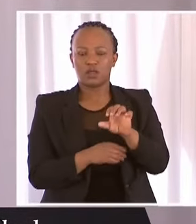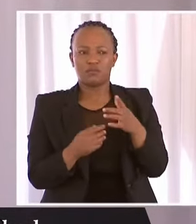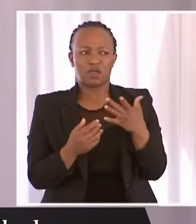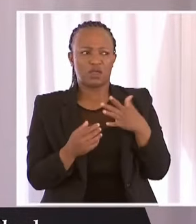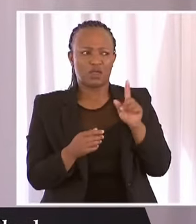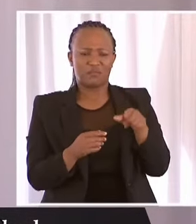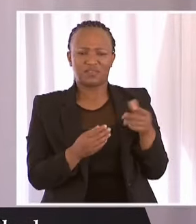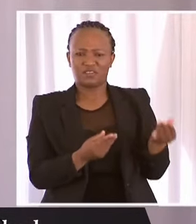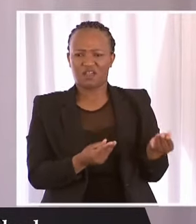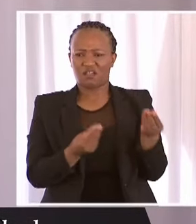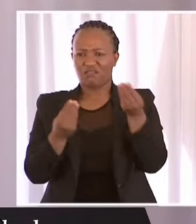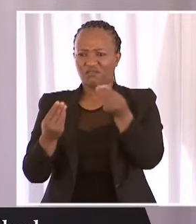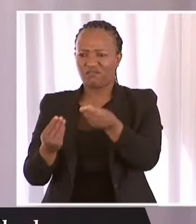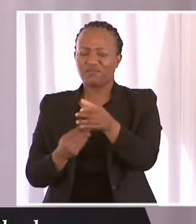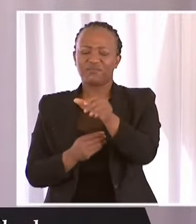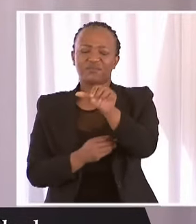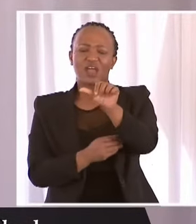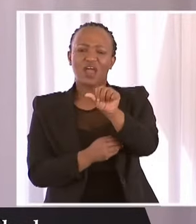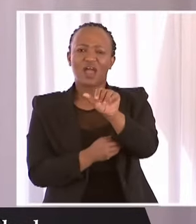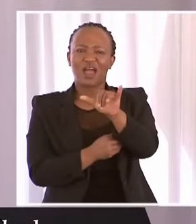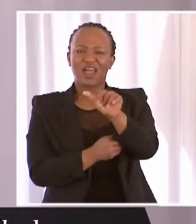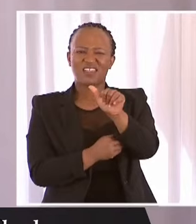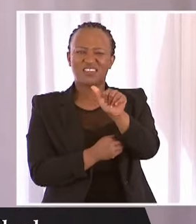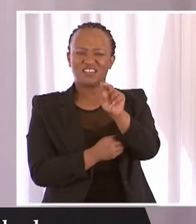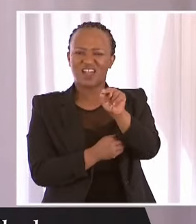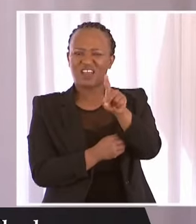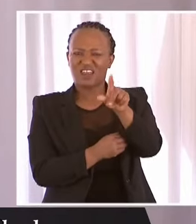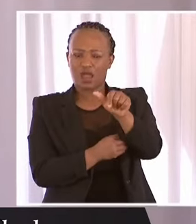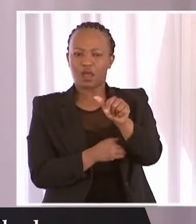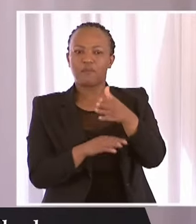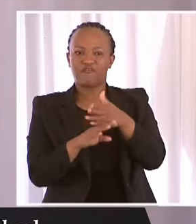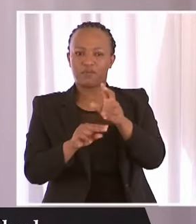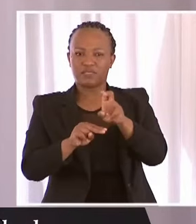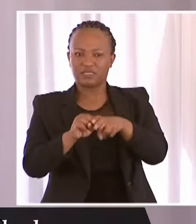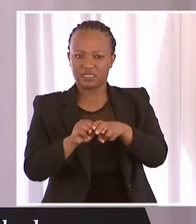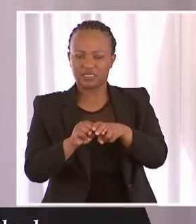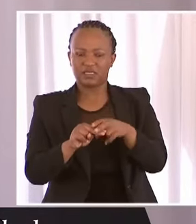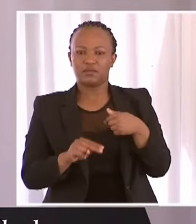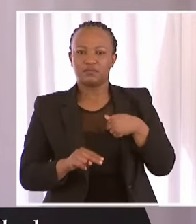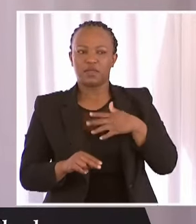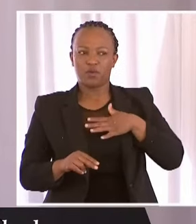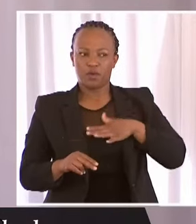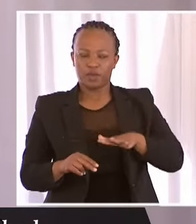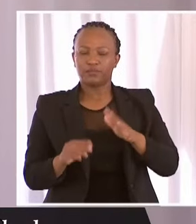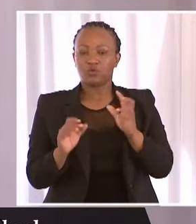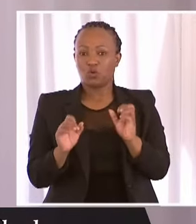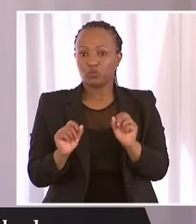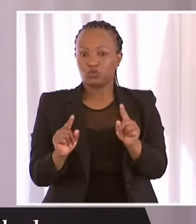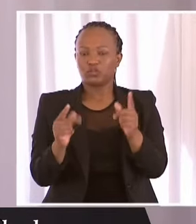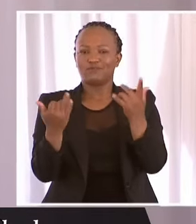Ayanda, Dr. Ayanda and Saluba, I just want to take the opportunity